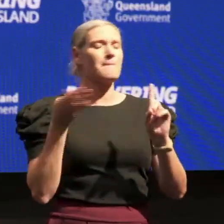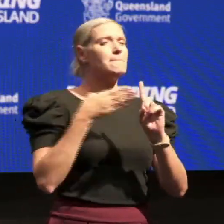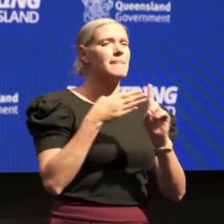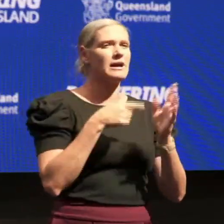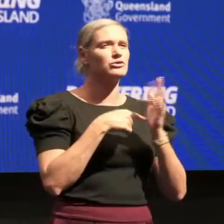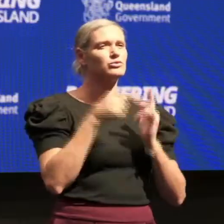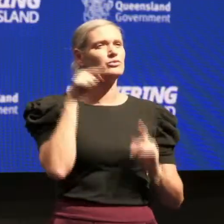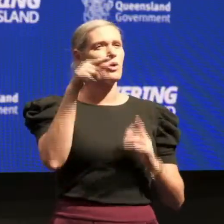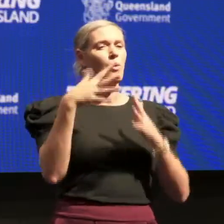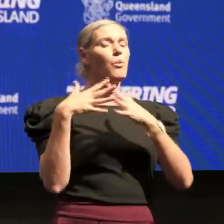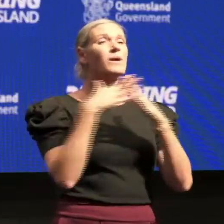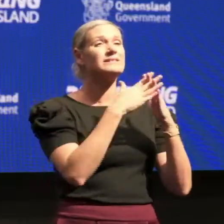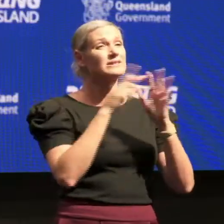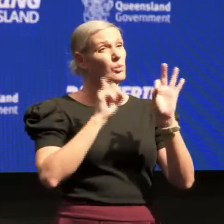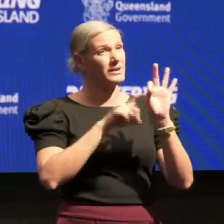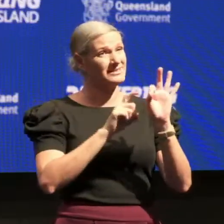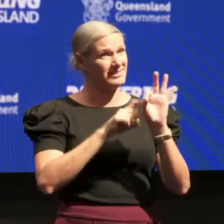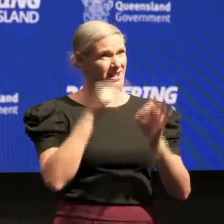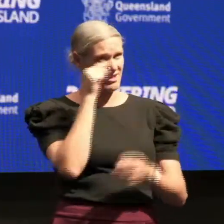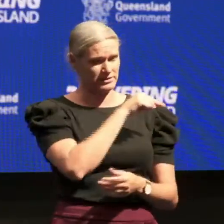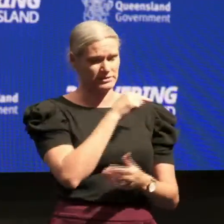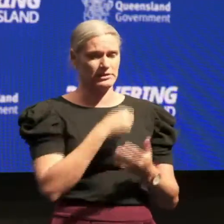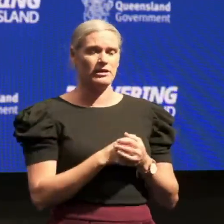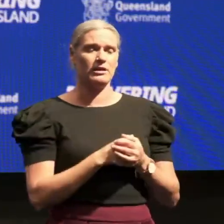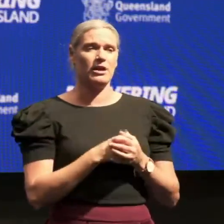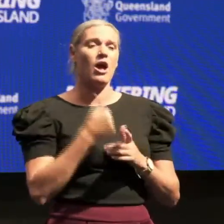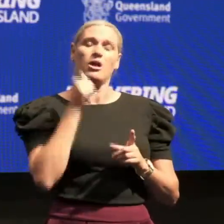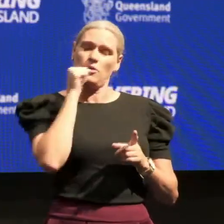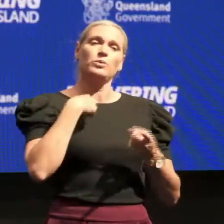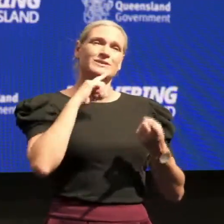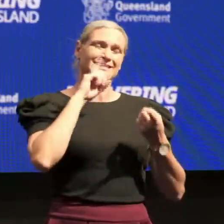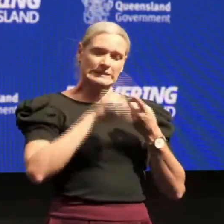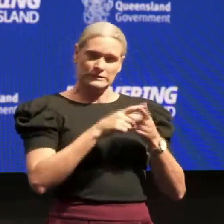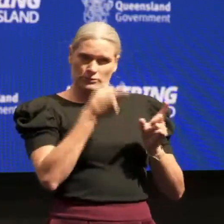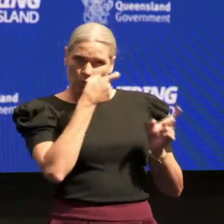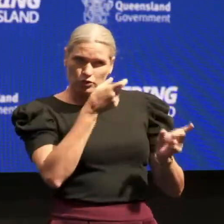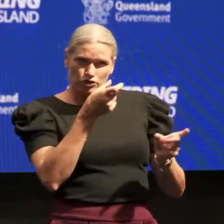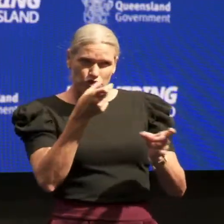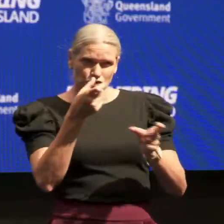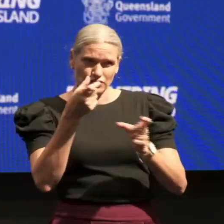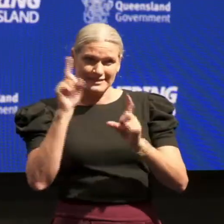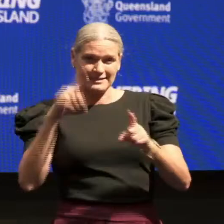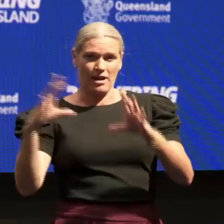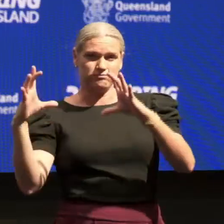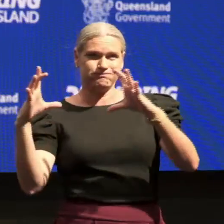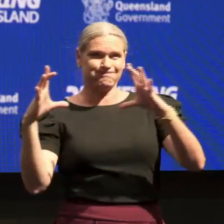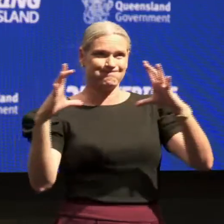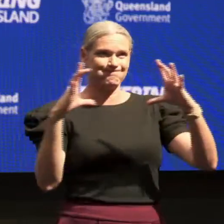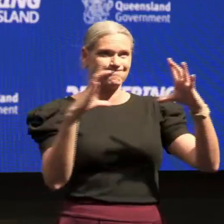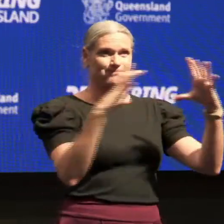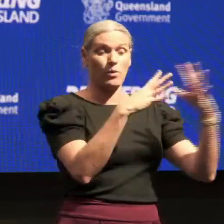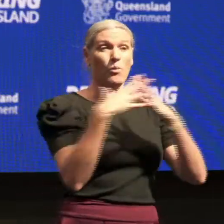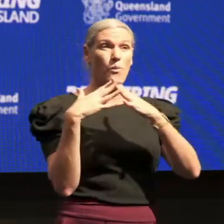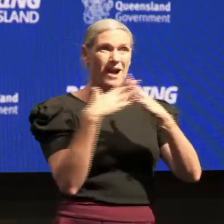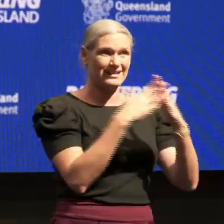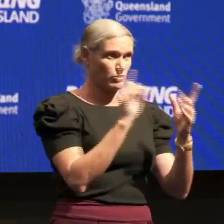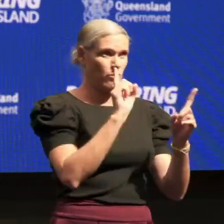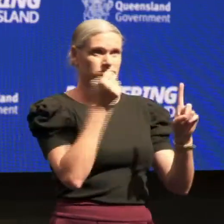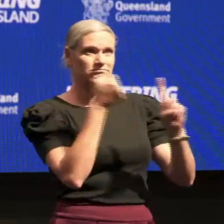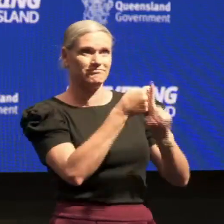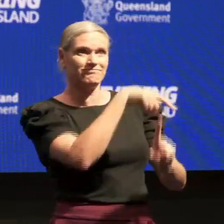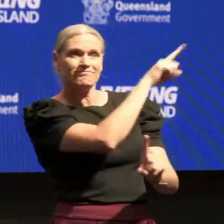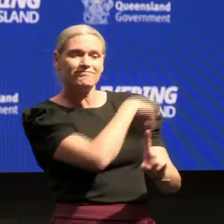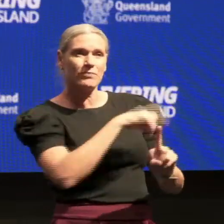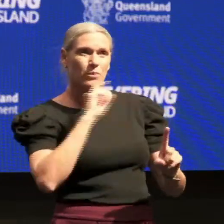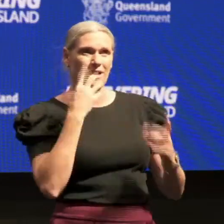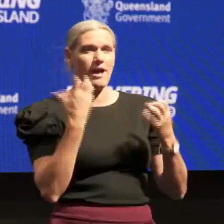to the situation in Western Queensland, and obviously we'll continue to watch as the system moves west and the impacts that could have.